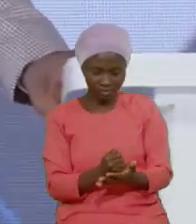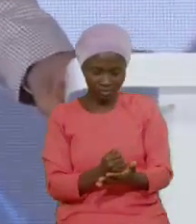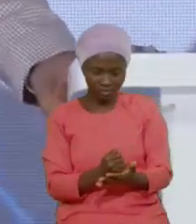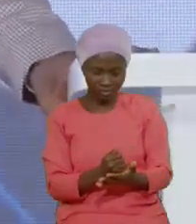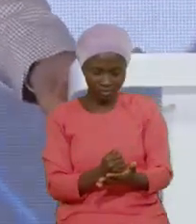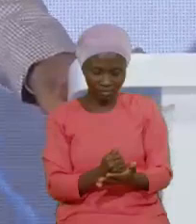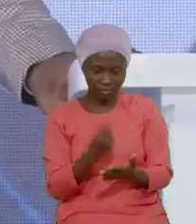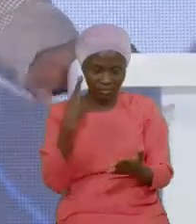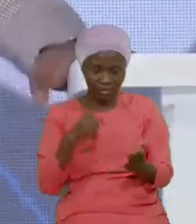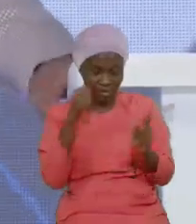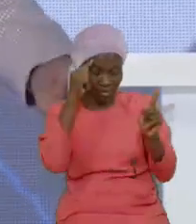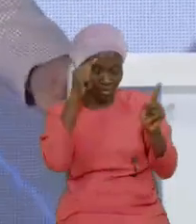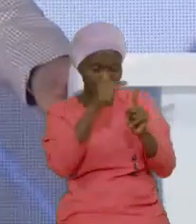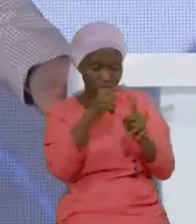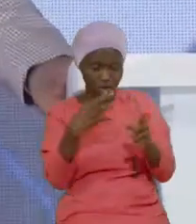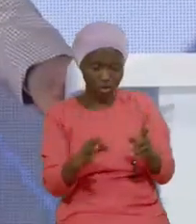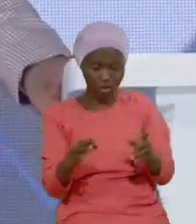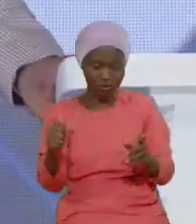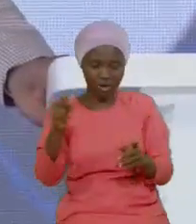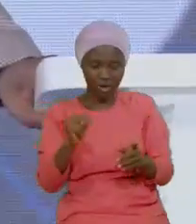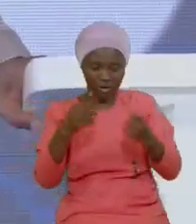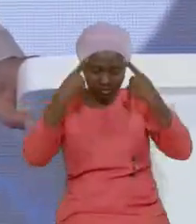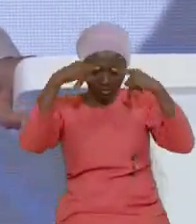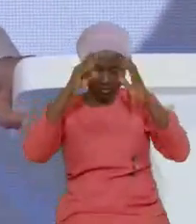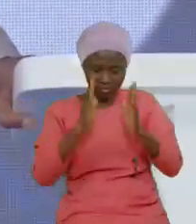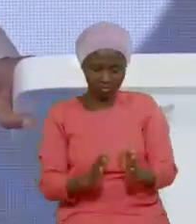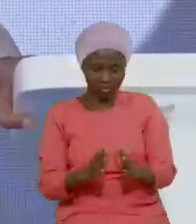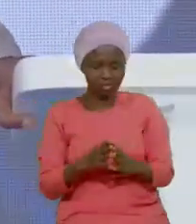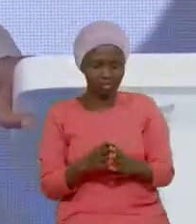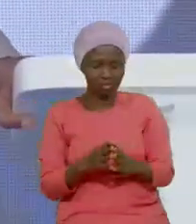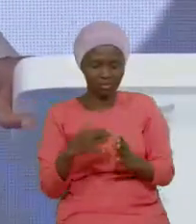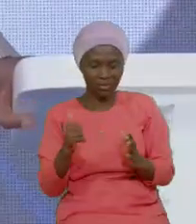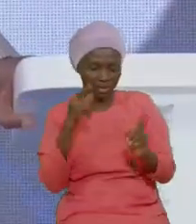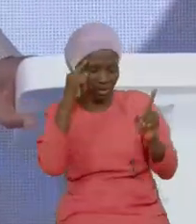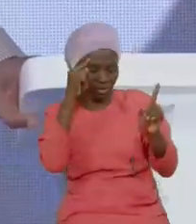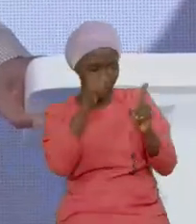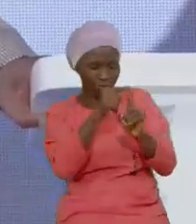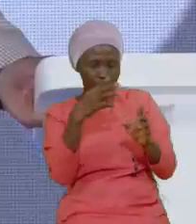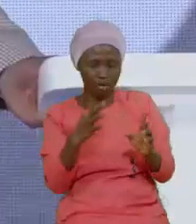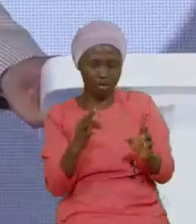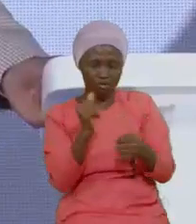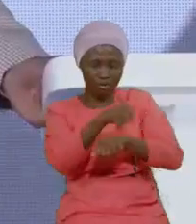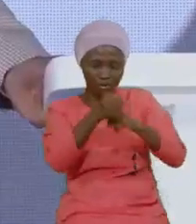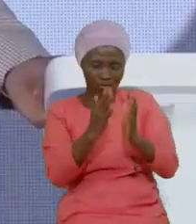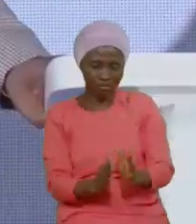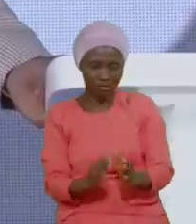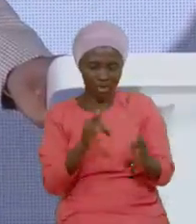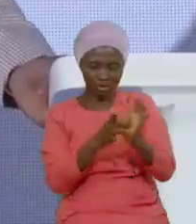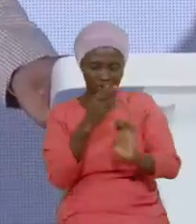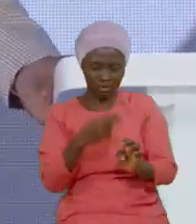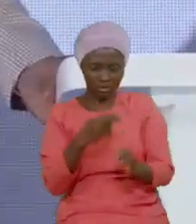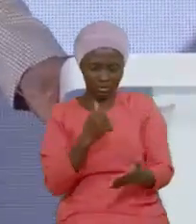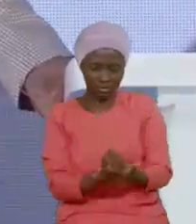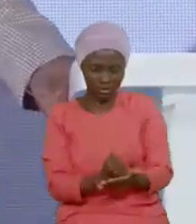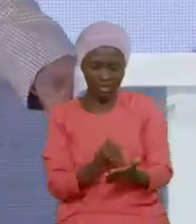The goal of an achiever. The goal of an overcomer.